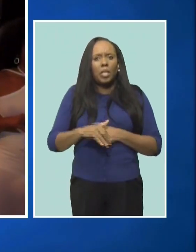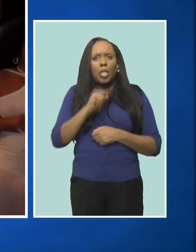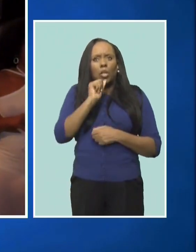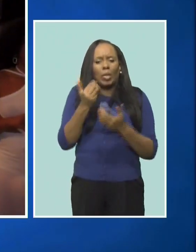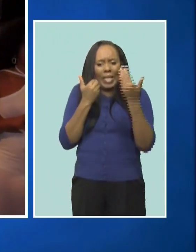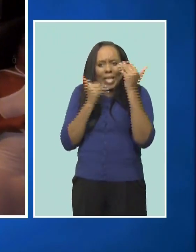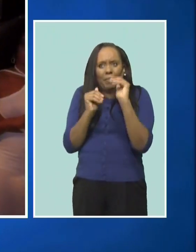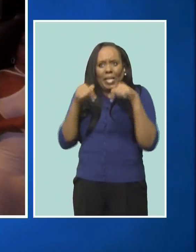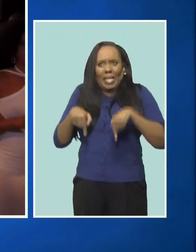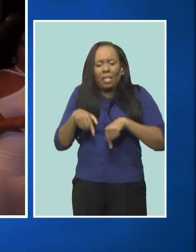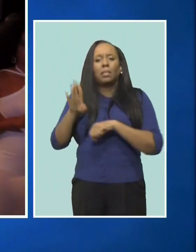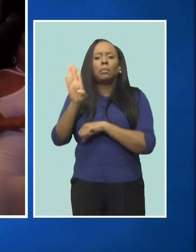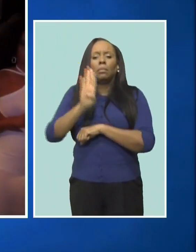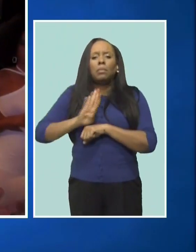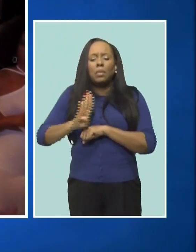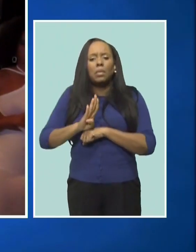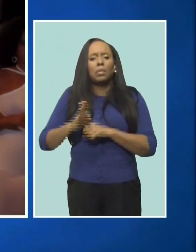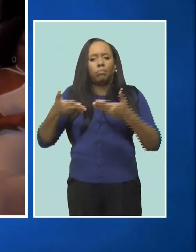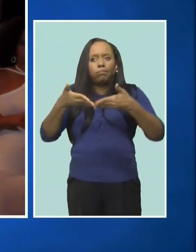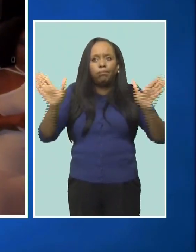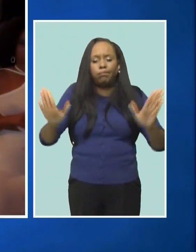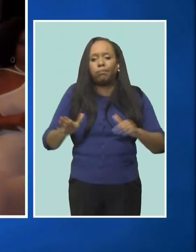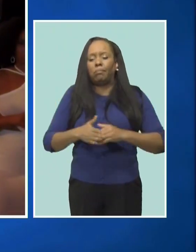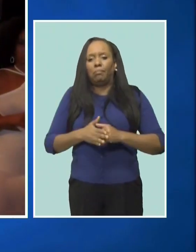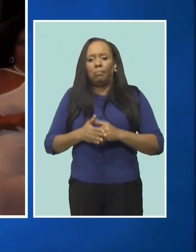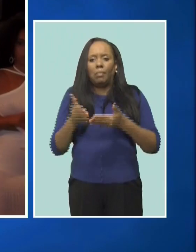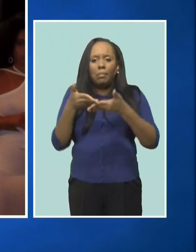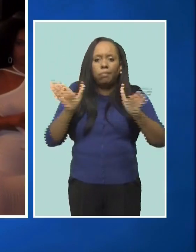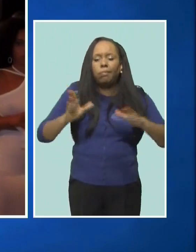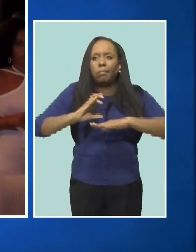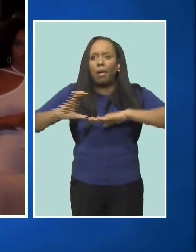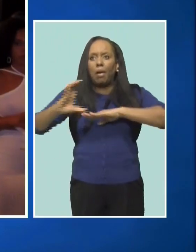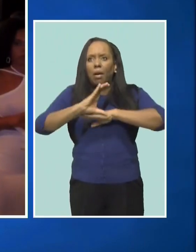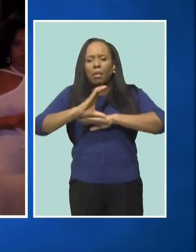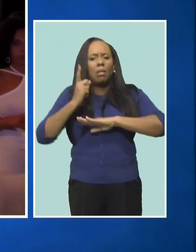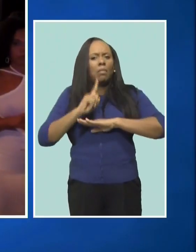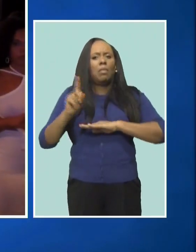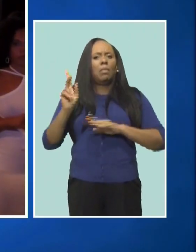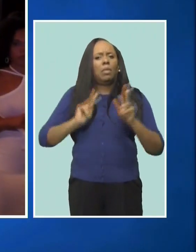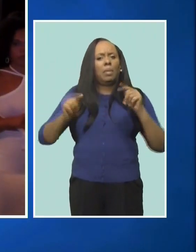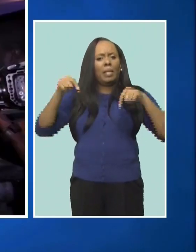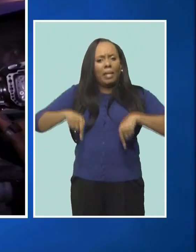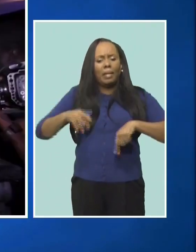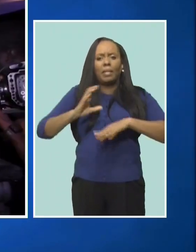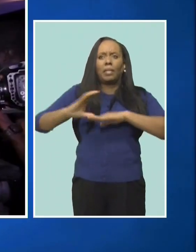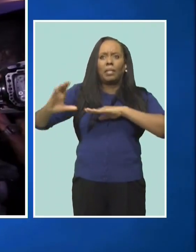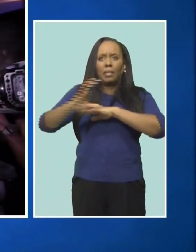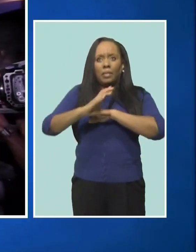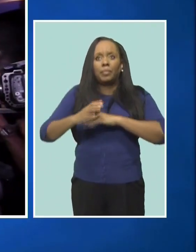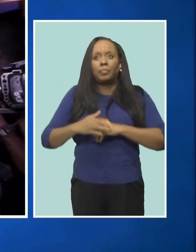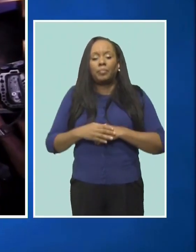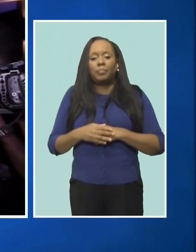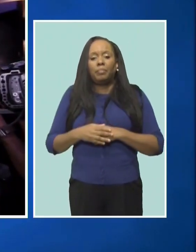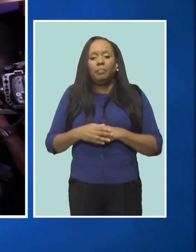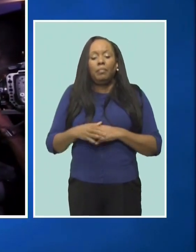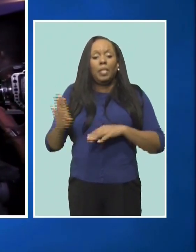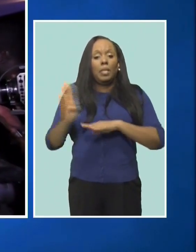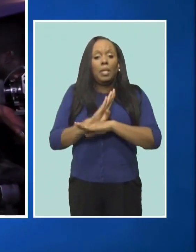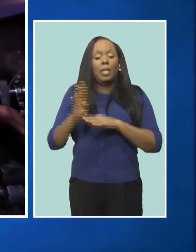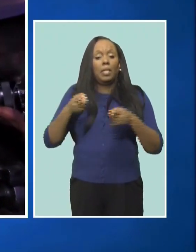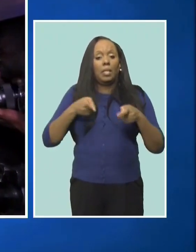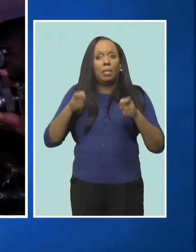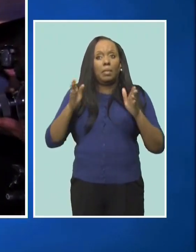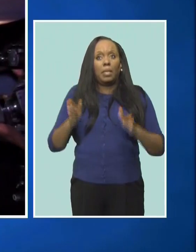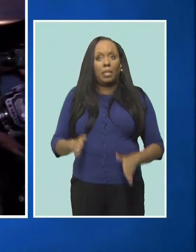you do that, you now expand the opportunity pool for young people in Barbados and around the region. Commercial manager at Stansfeld Scott,